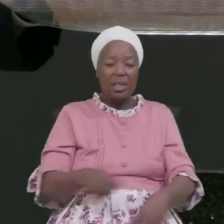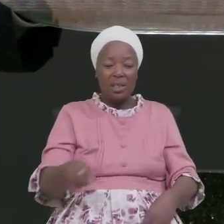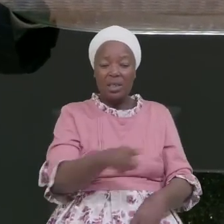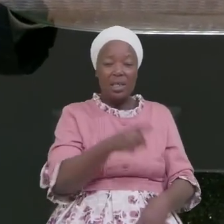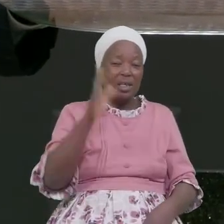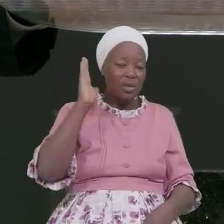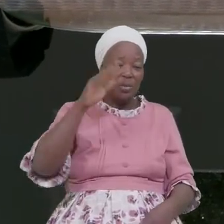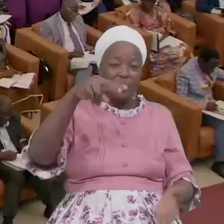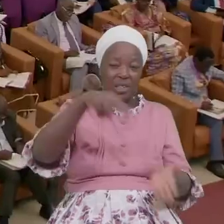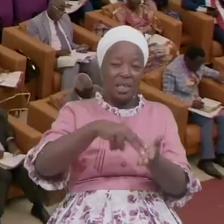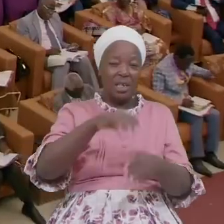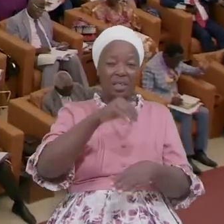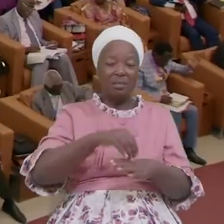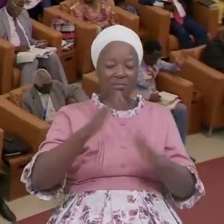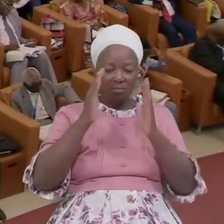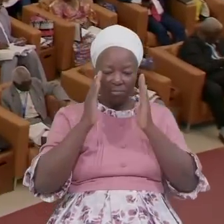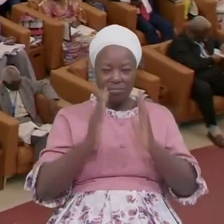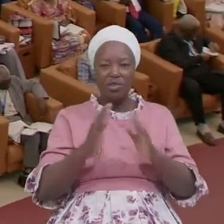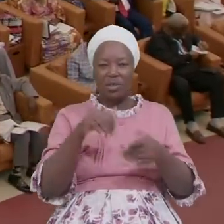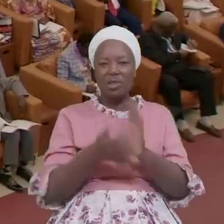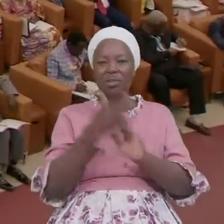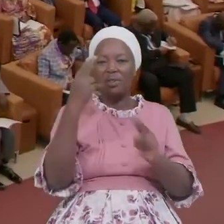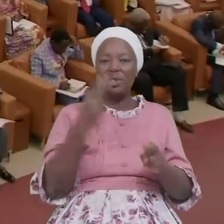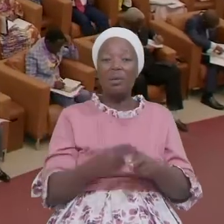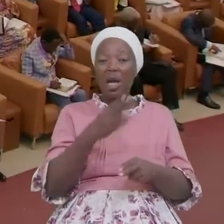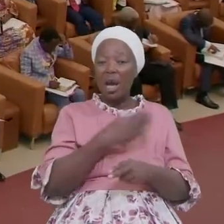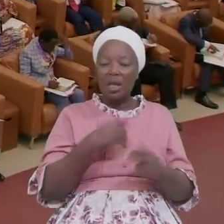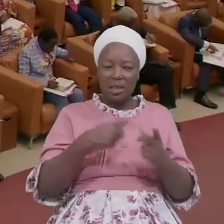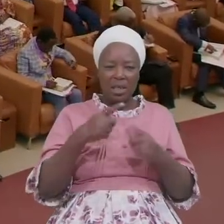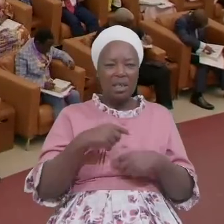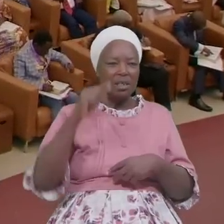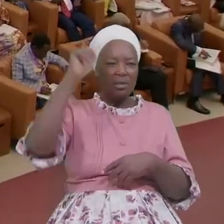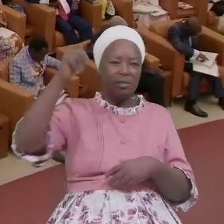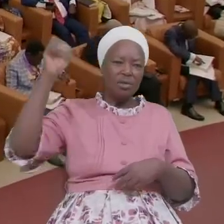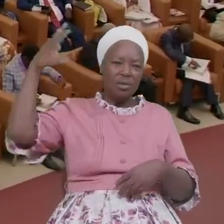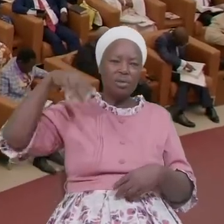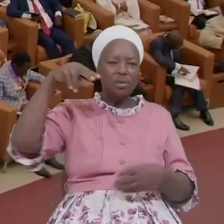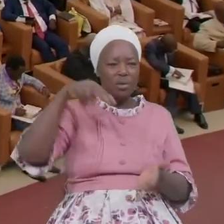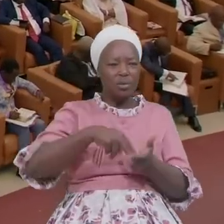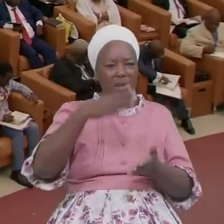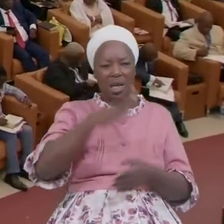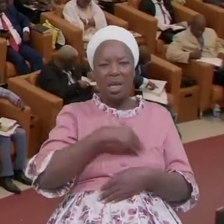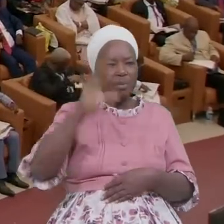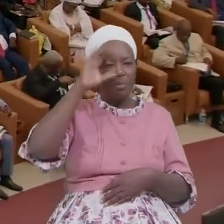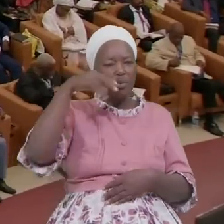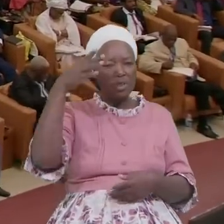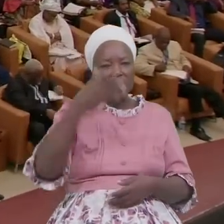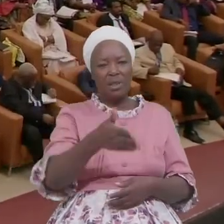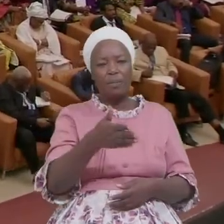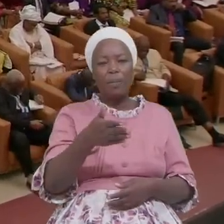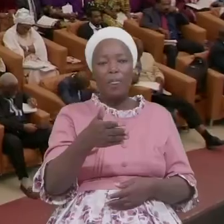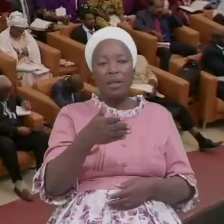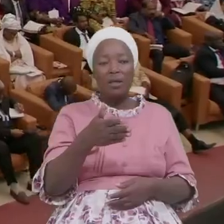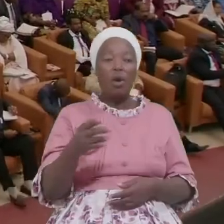stand at attention. And the sun stood still, and the moon stayed until